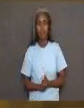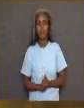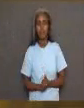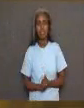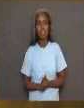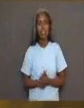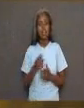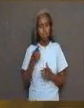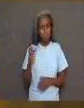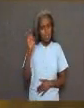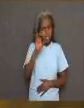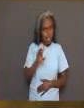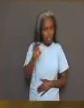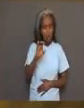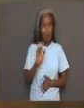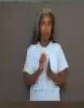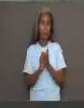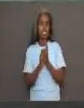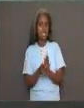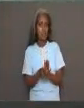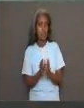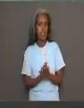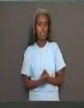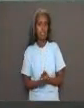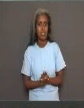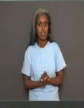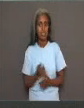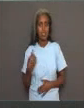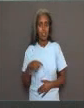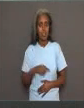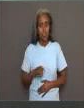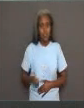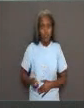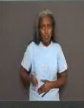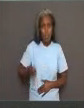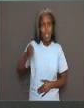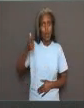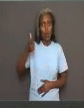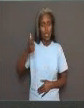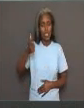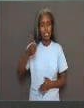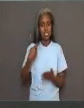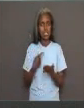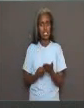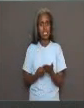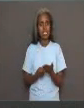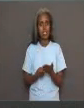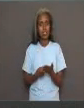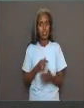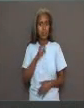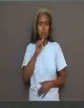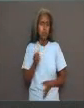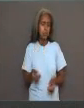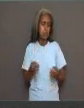Let us explore an example. If we are flipping a coin, then there are not